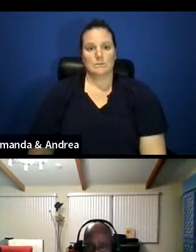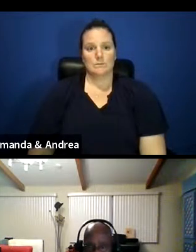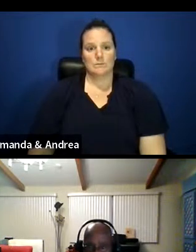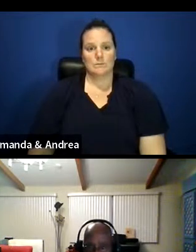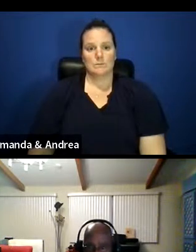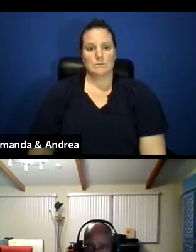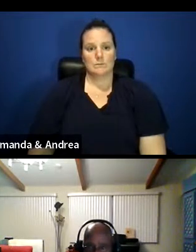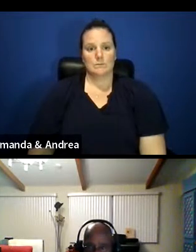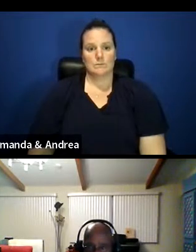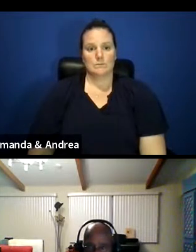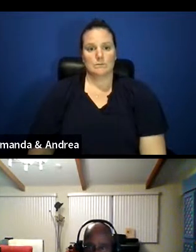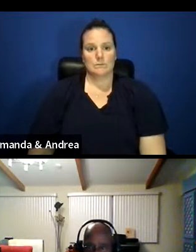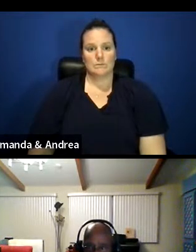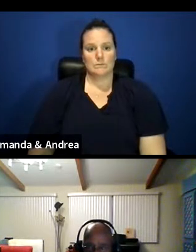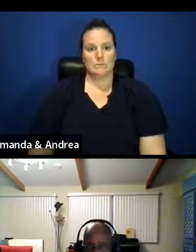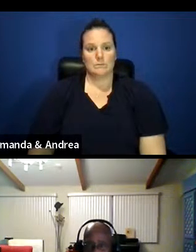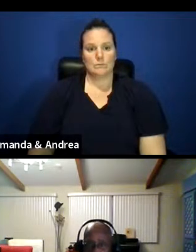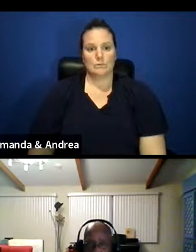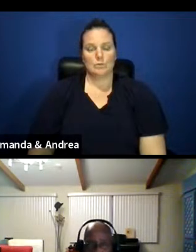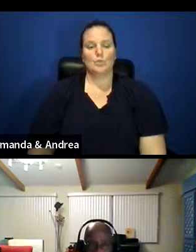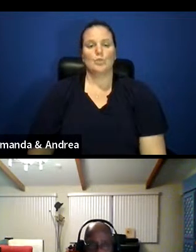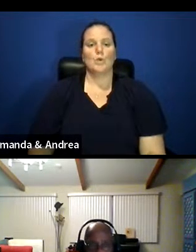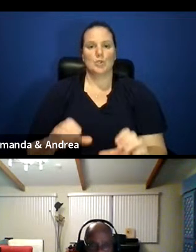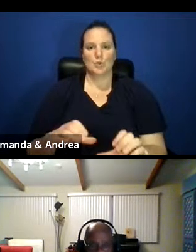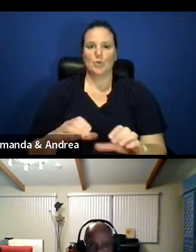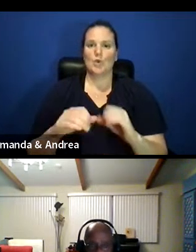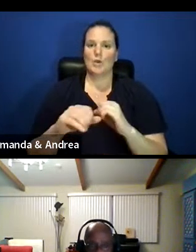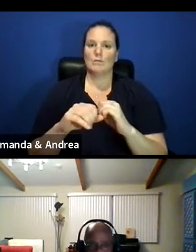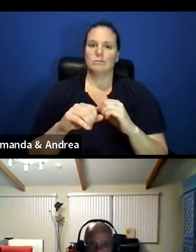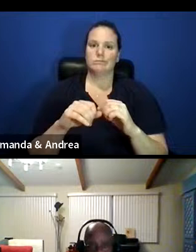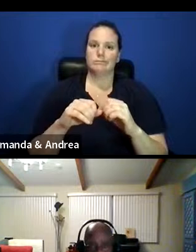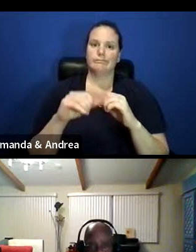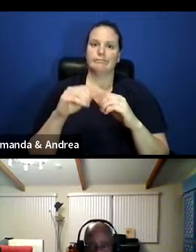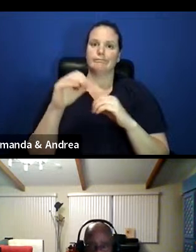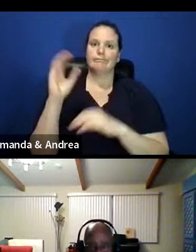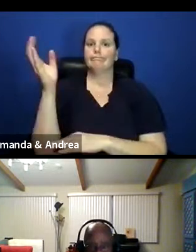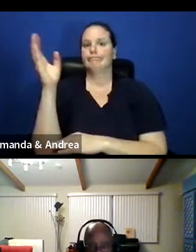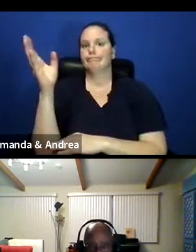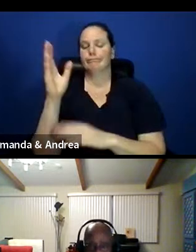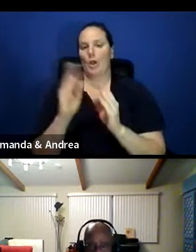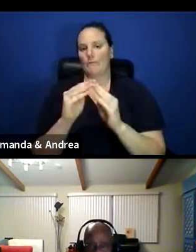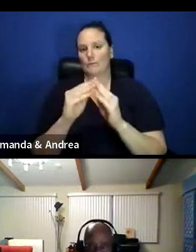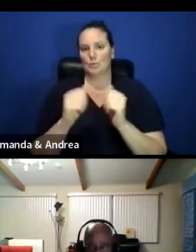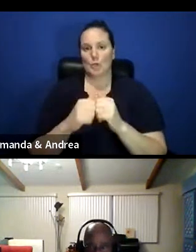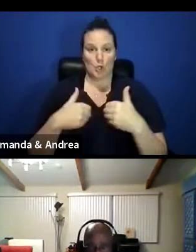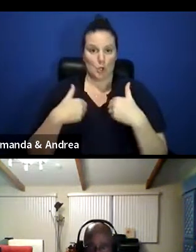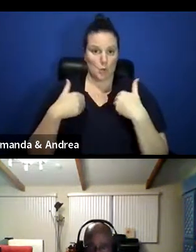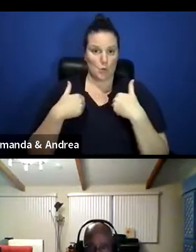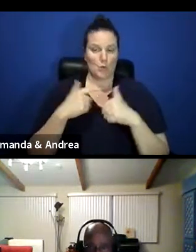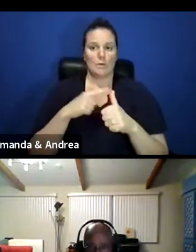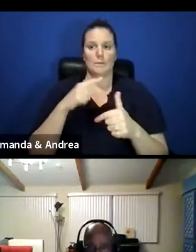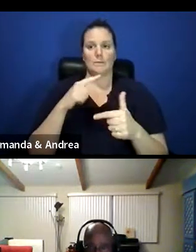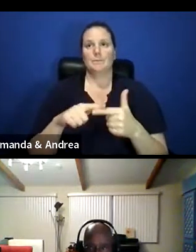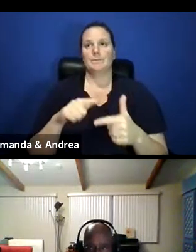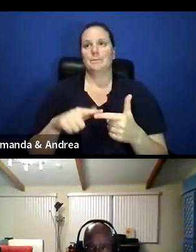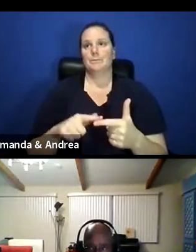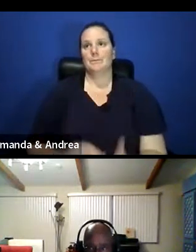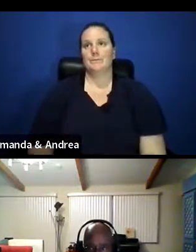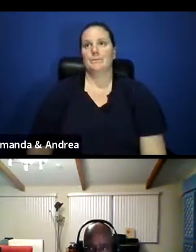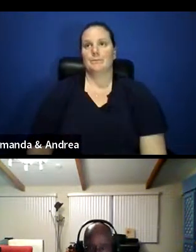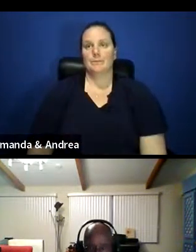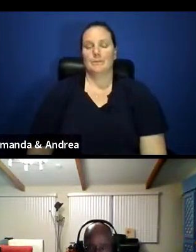press conferences with youth. We've done press conferences with